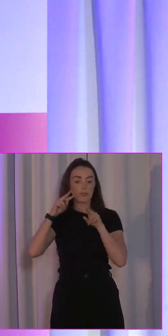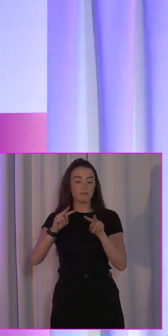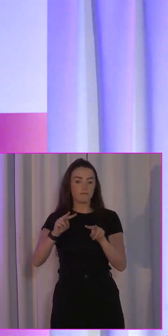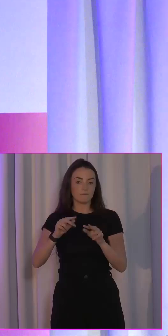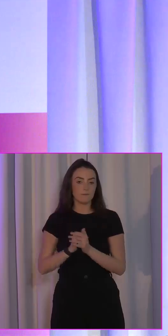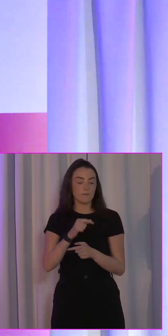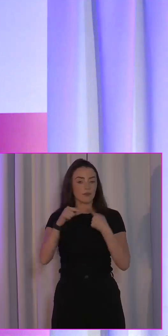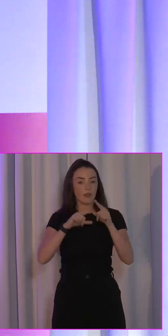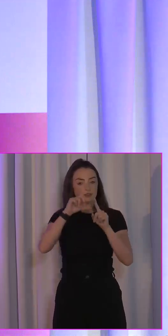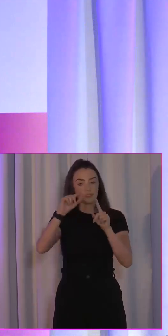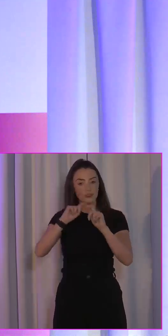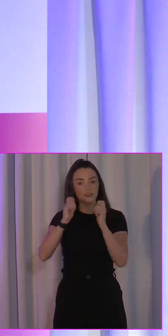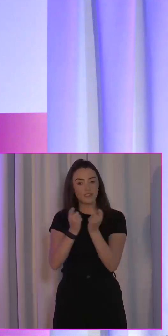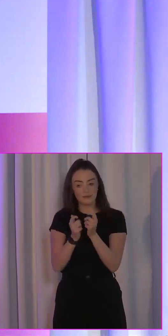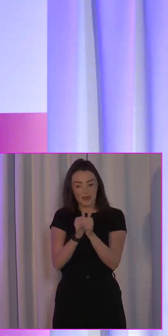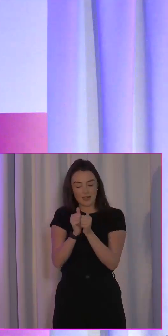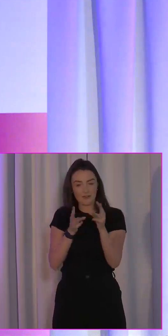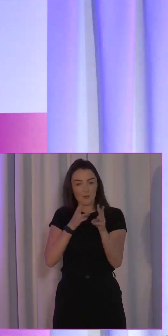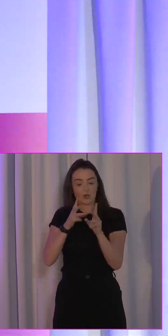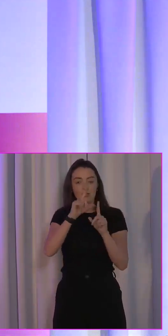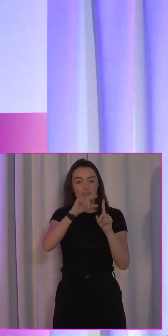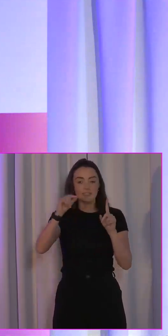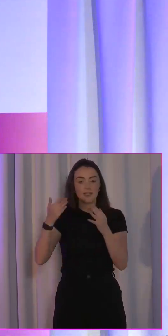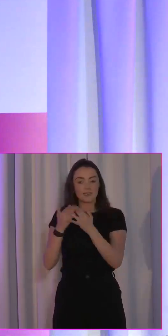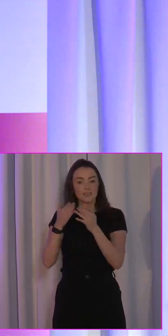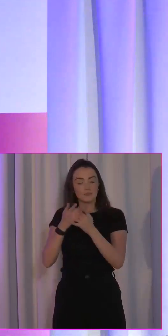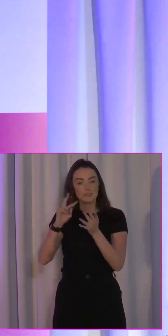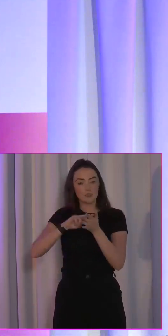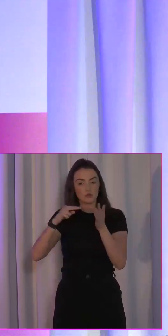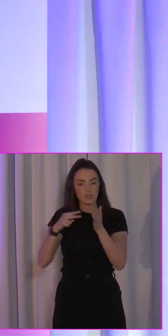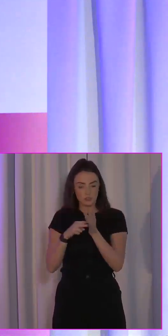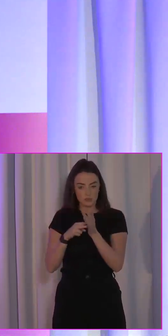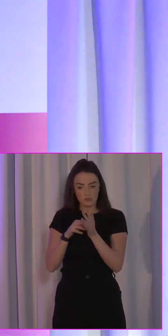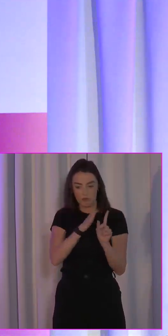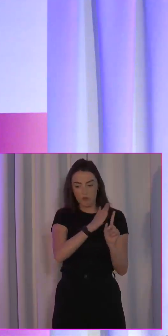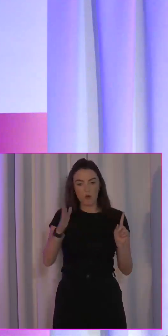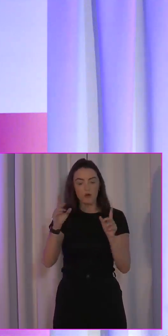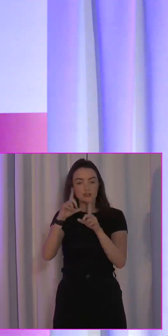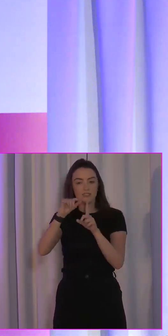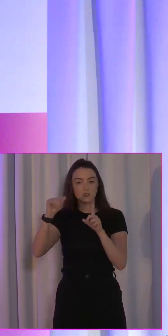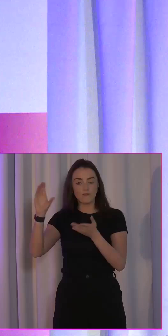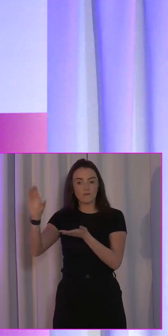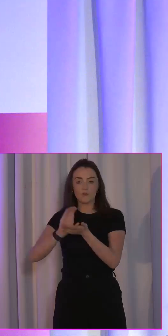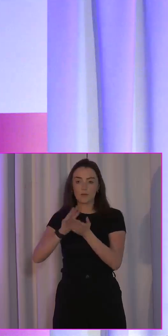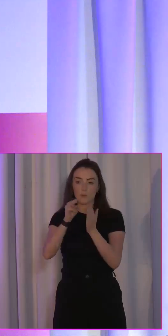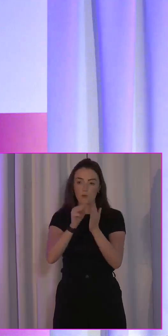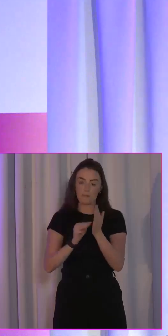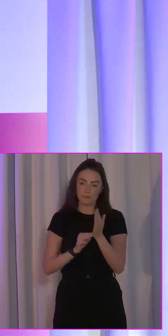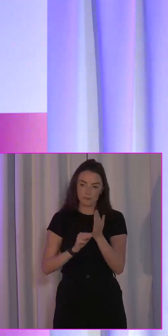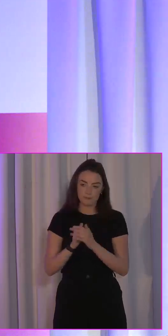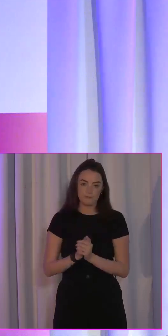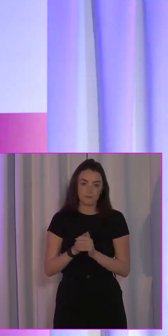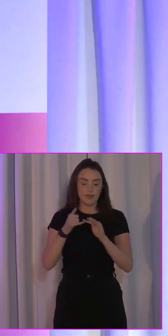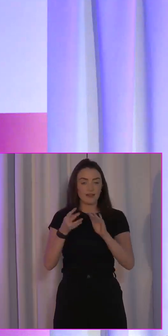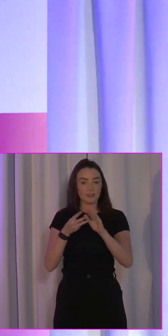are actively working on the implementation of a digital accessibility strategy across all our digital funding programmes. And just as of